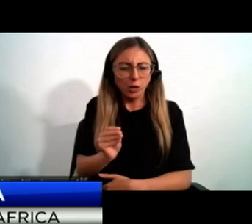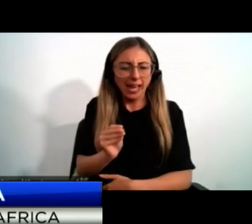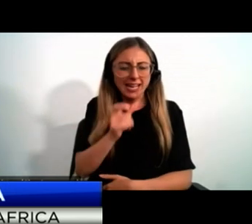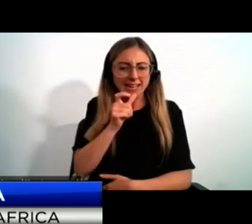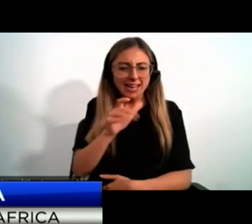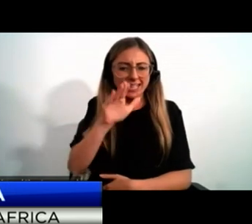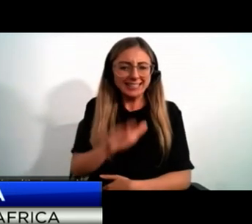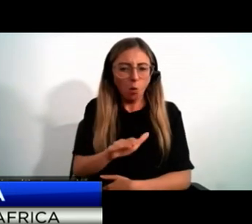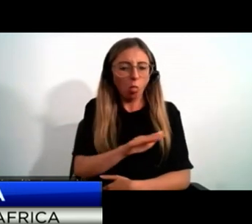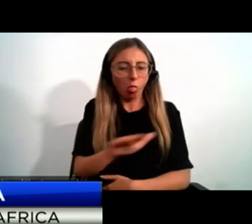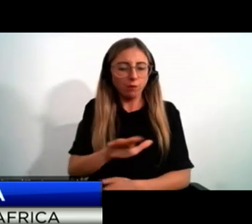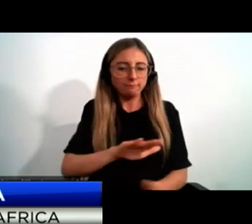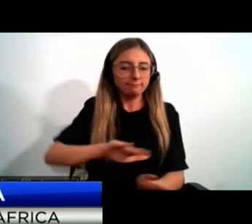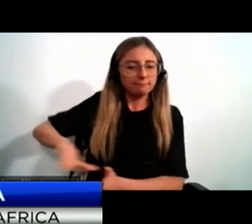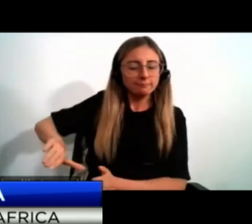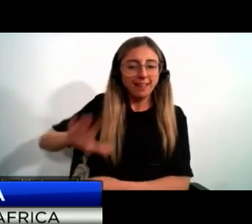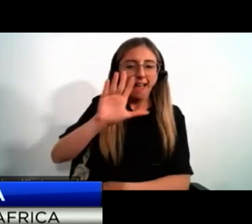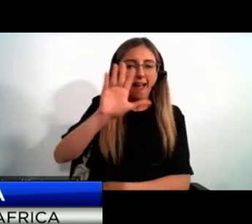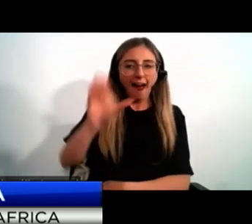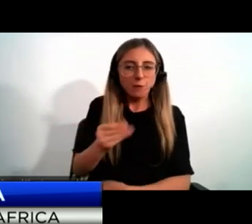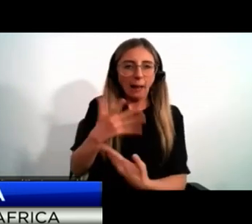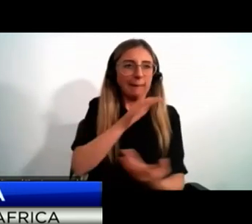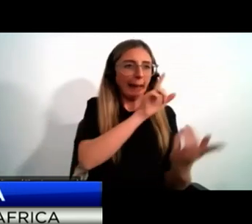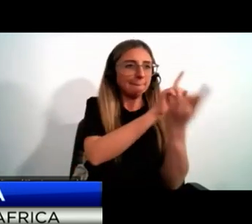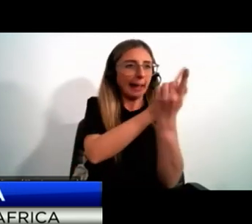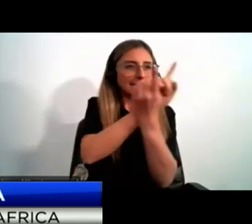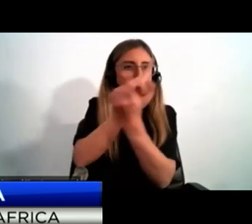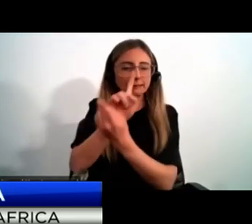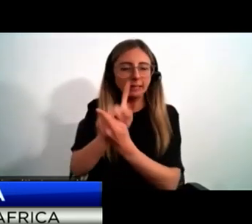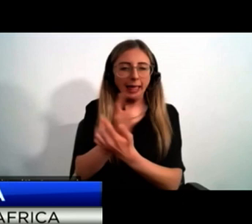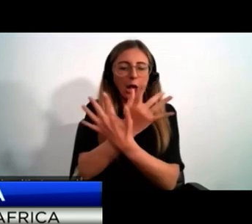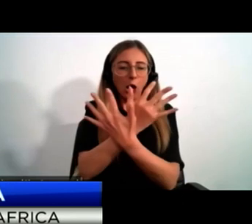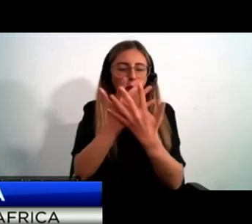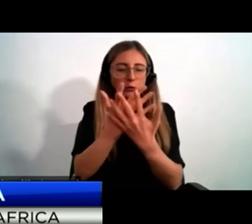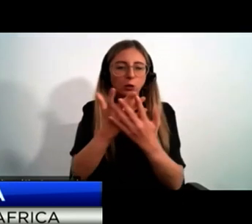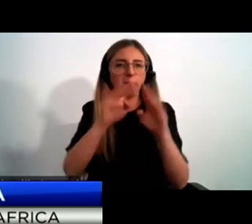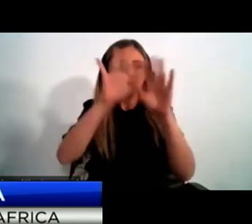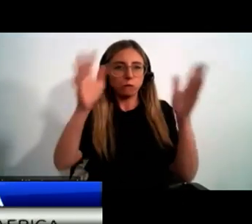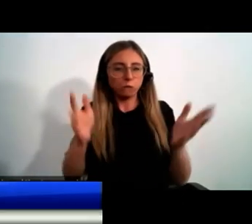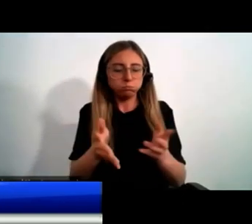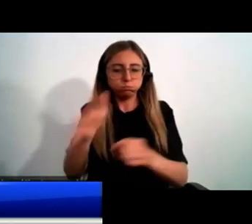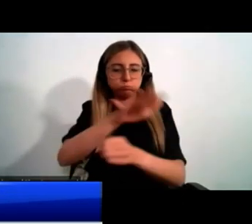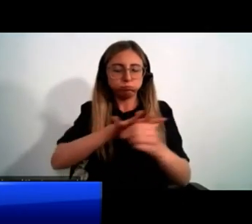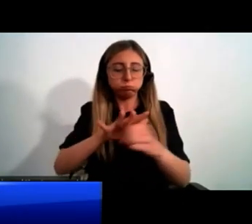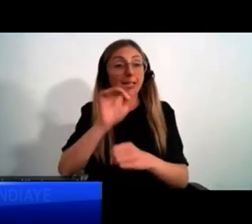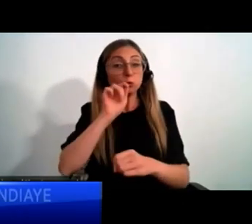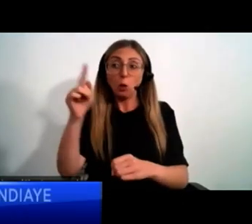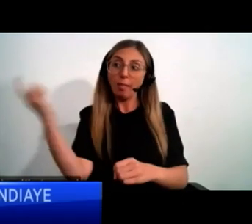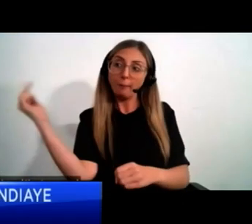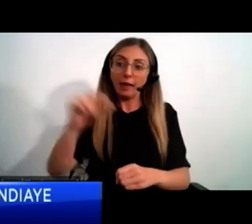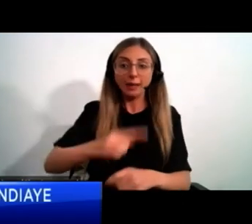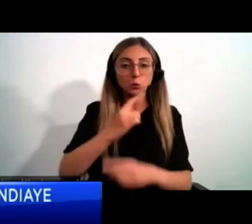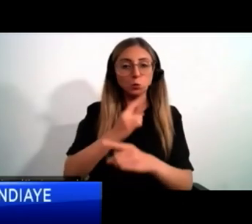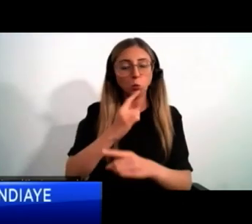she's truly African. I have met her in many places around the African continent. Lebogang Mashile very shortly is going to be chatting to